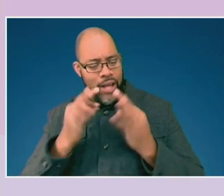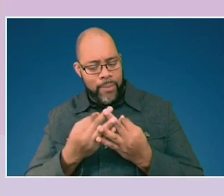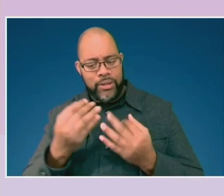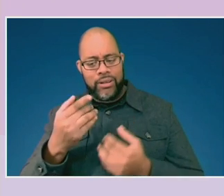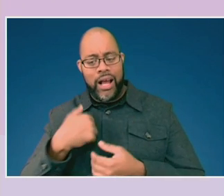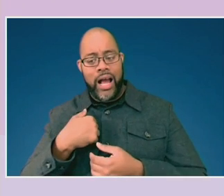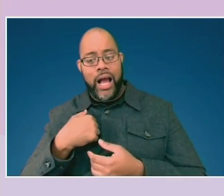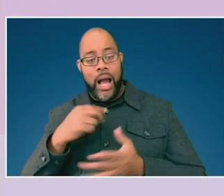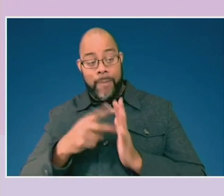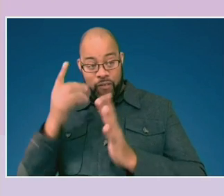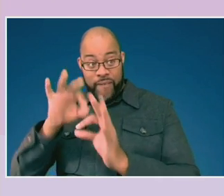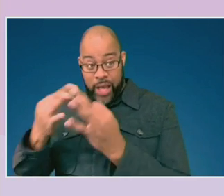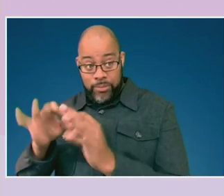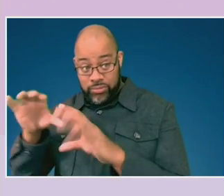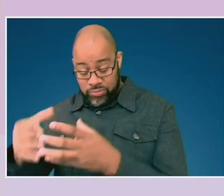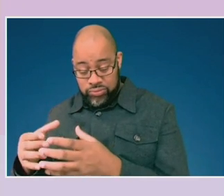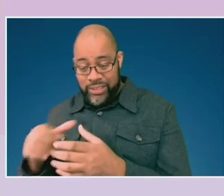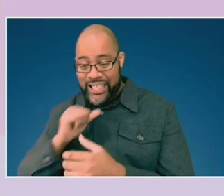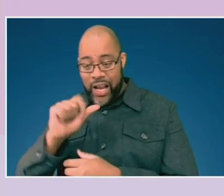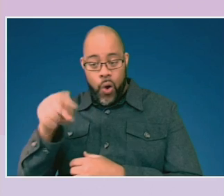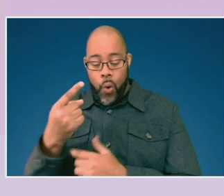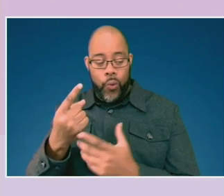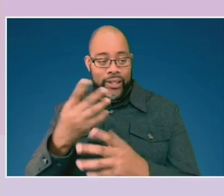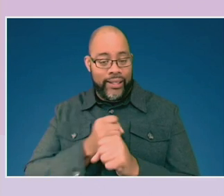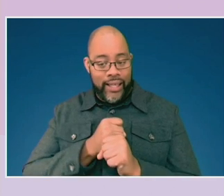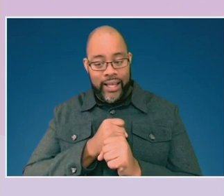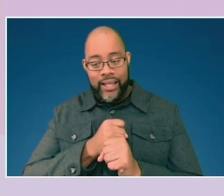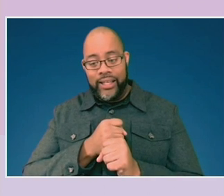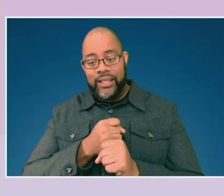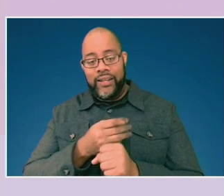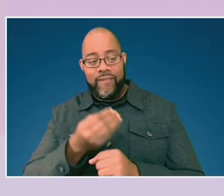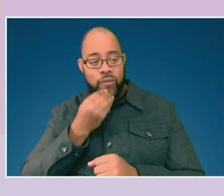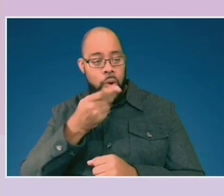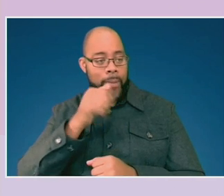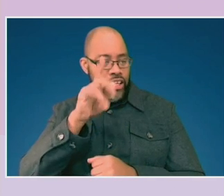for families. So it's not just getting, you know, food pantry,